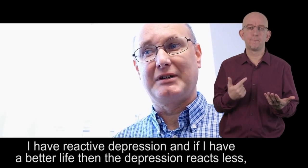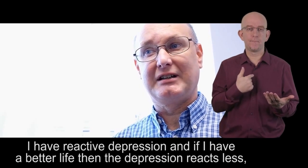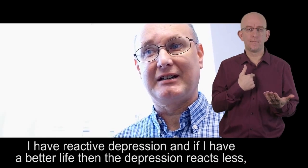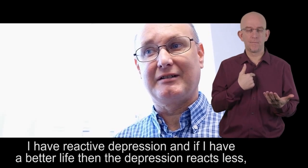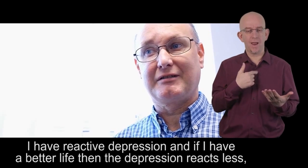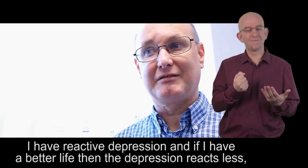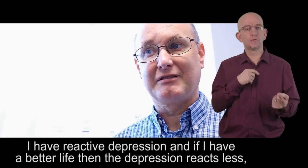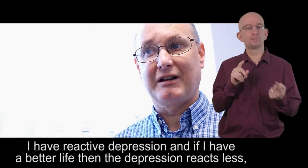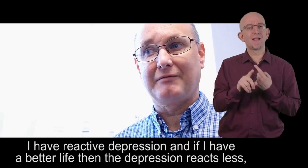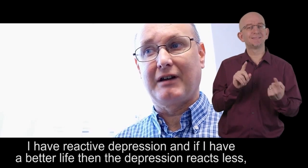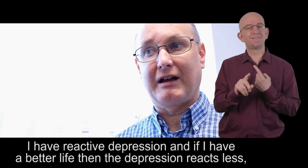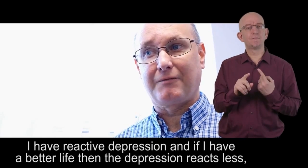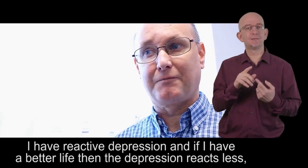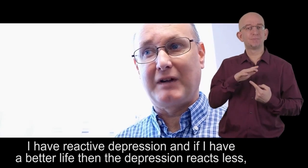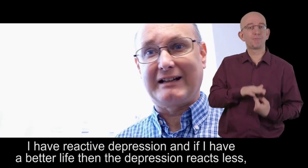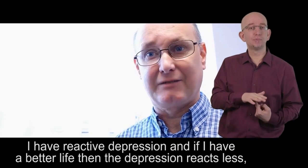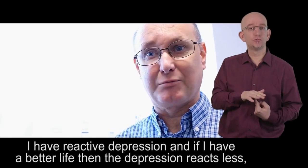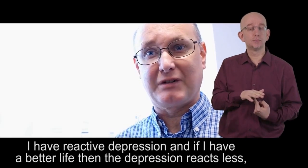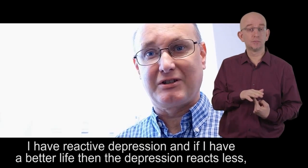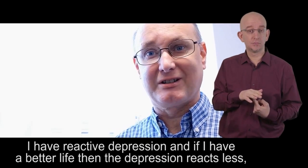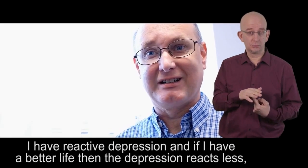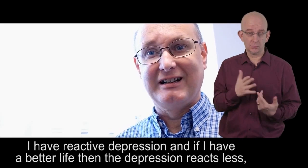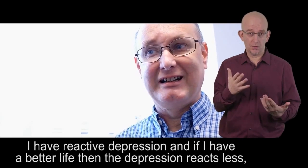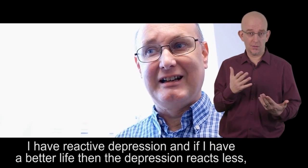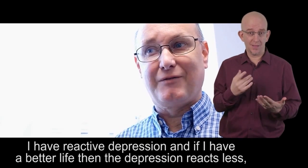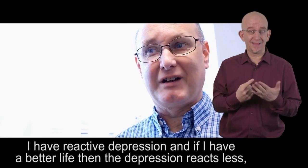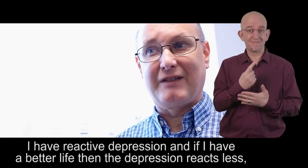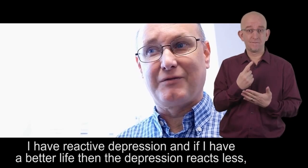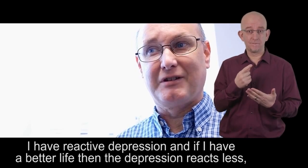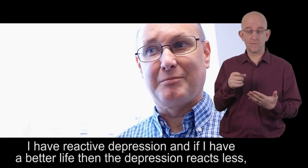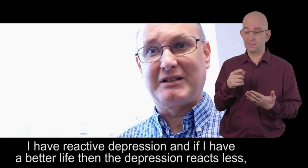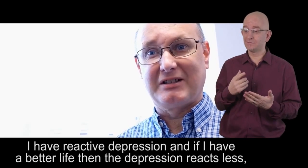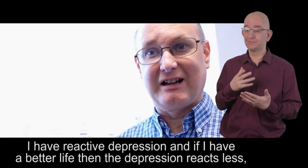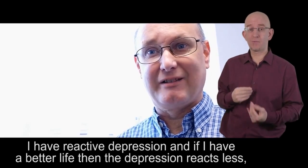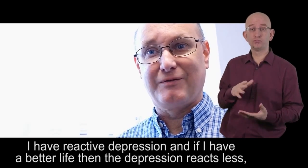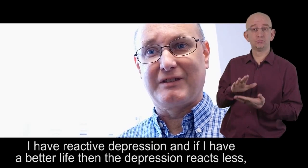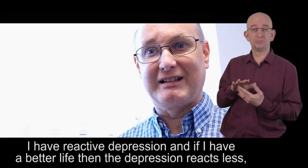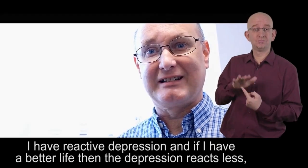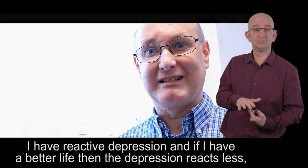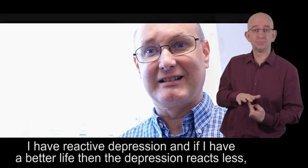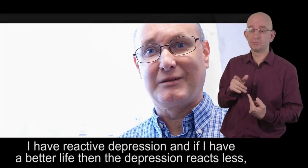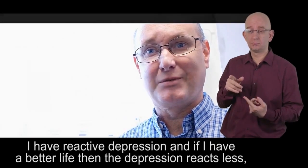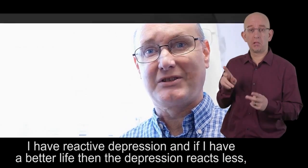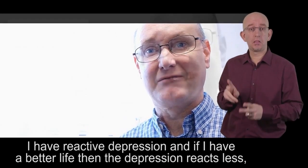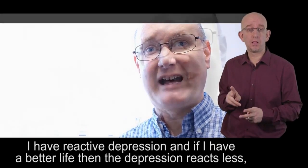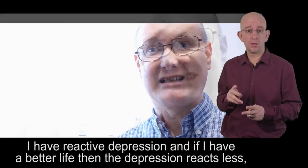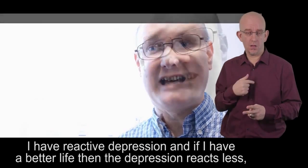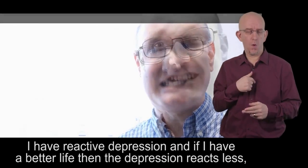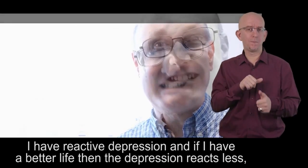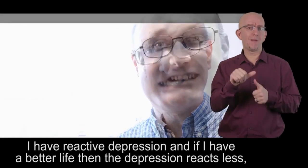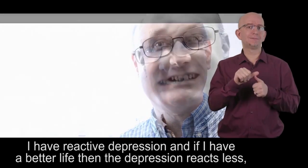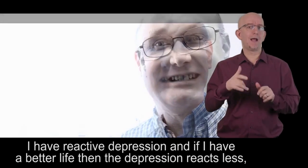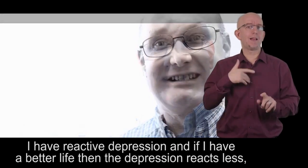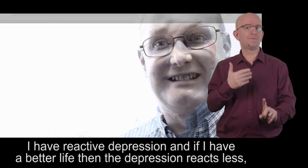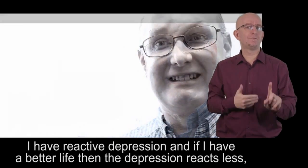I can be, I have reactive depression. If I have a better life then the depression reacts